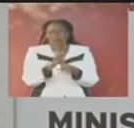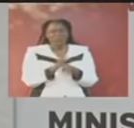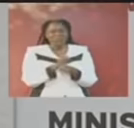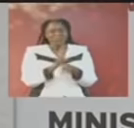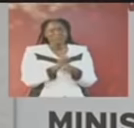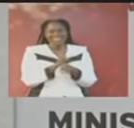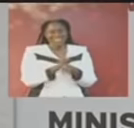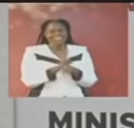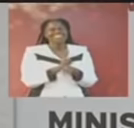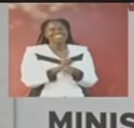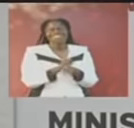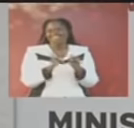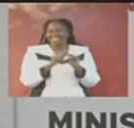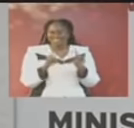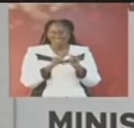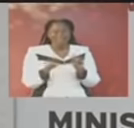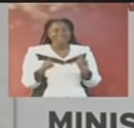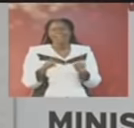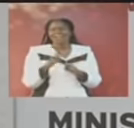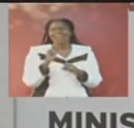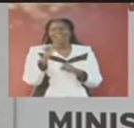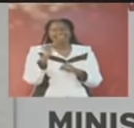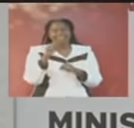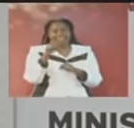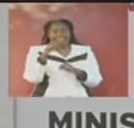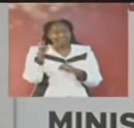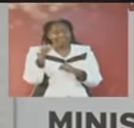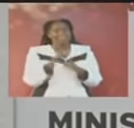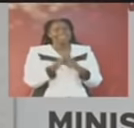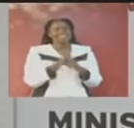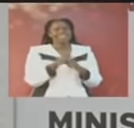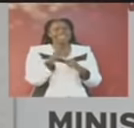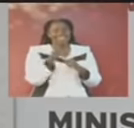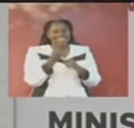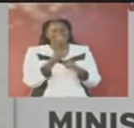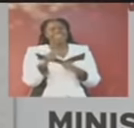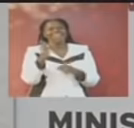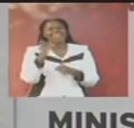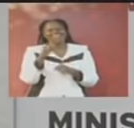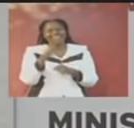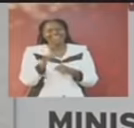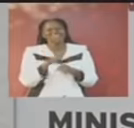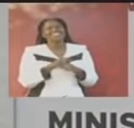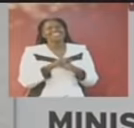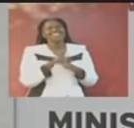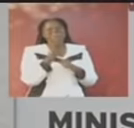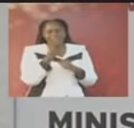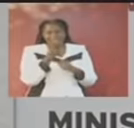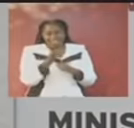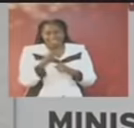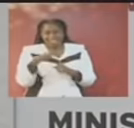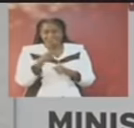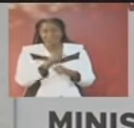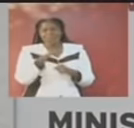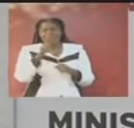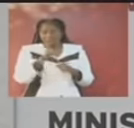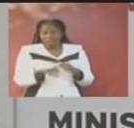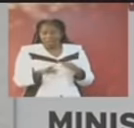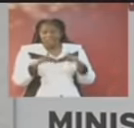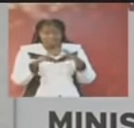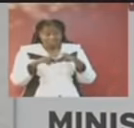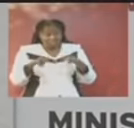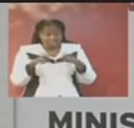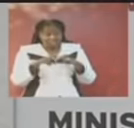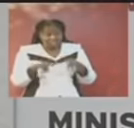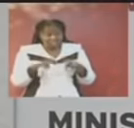genetic material, RNA in this case, as opposed to the protein coat, which is usually what they would use to train the